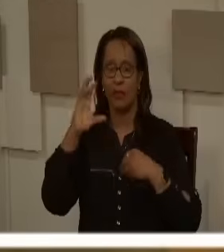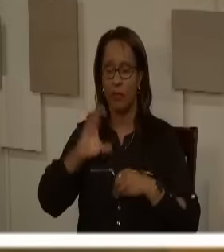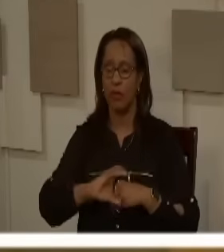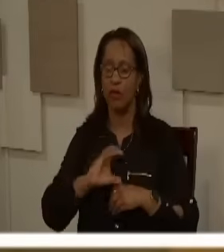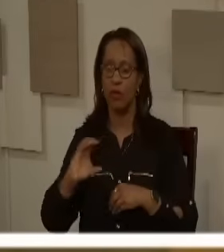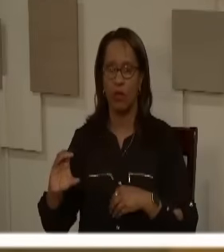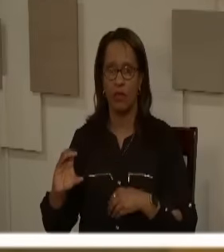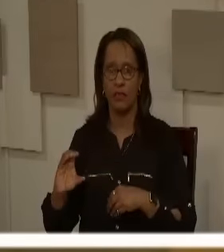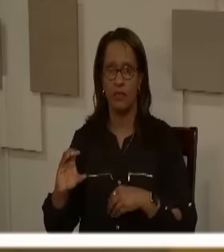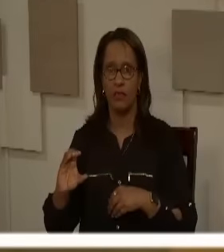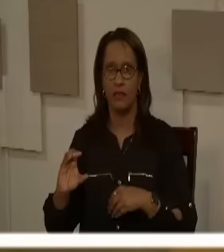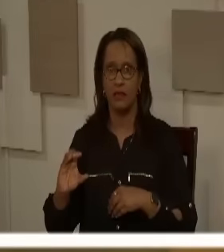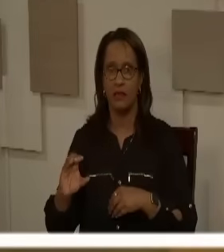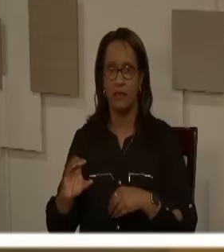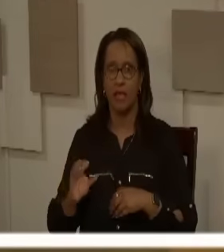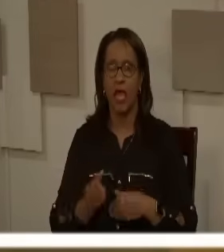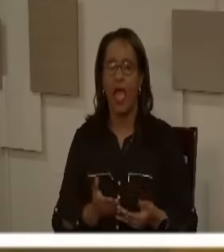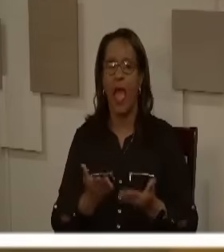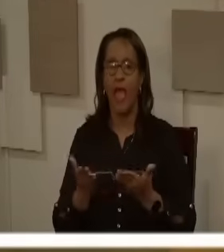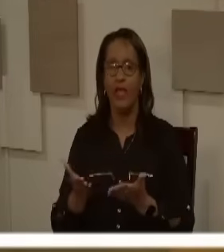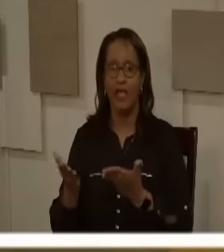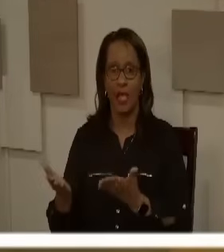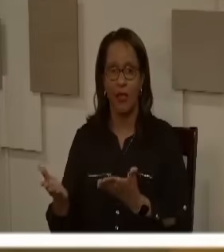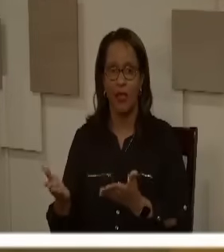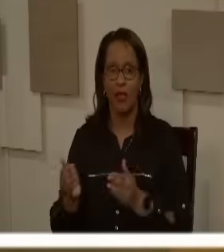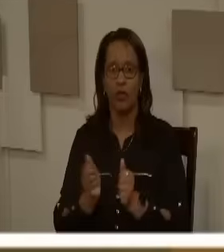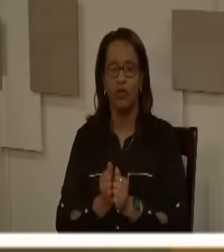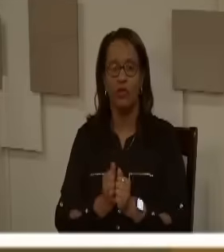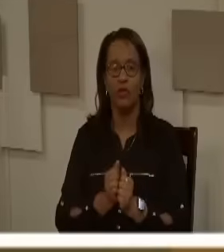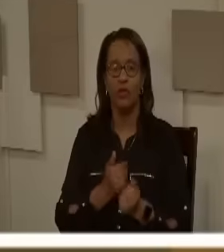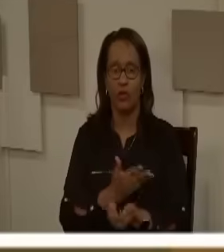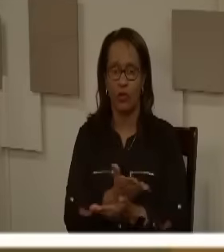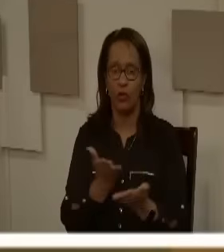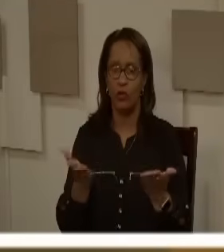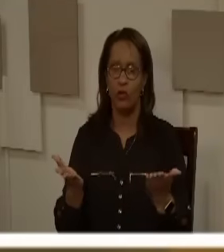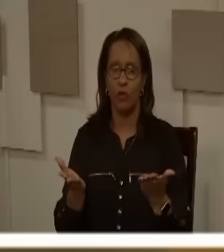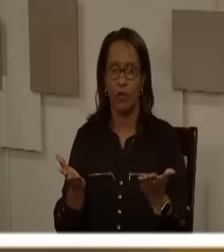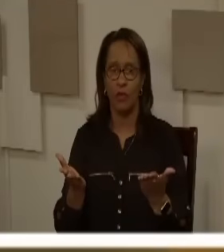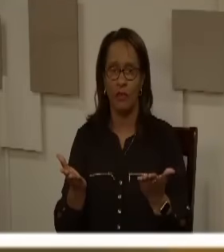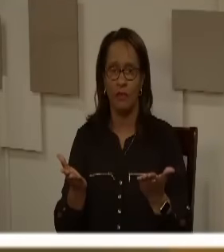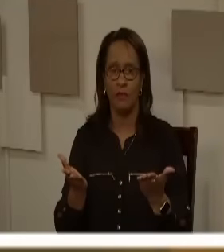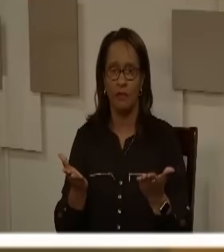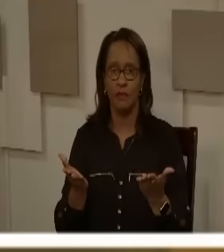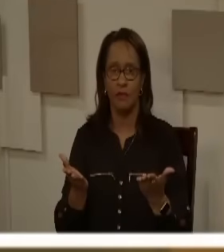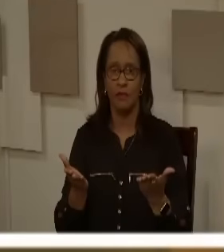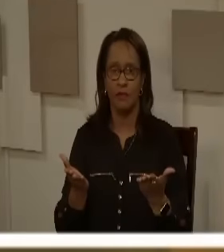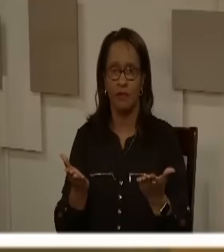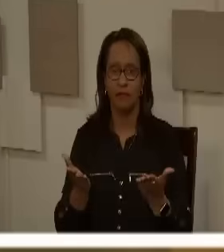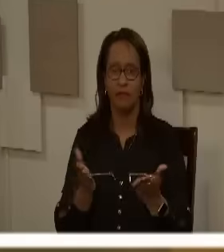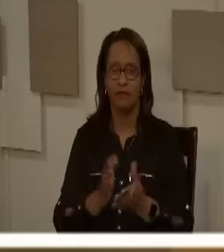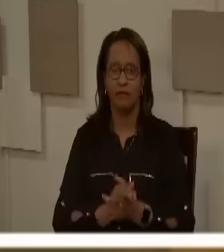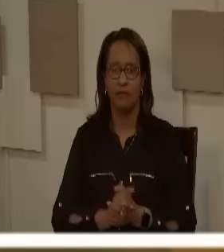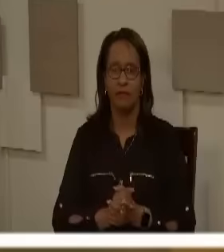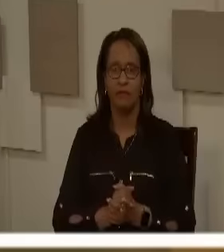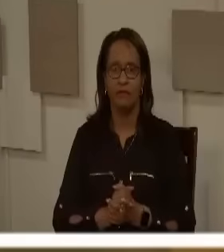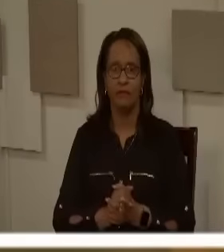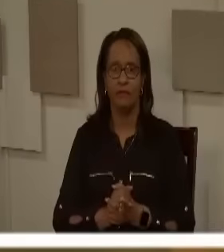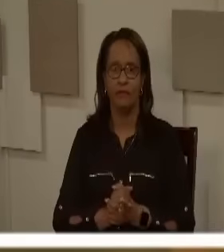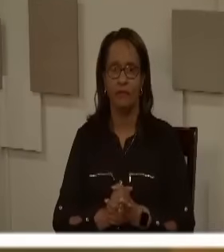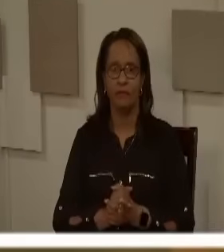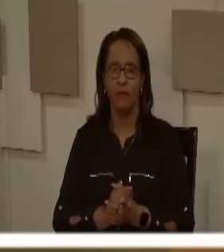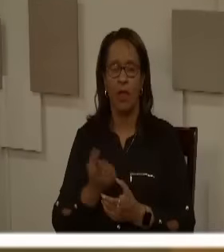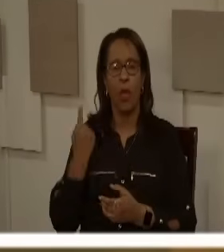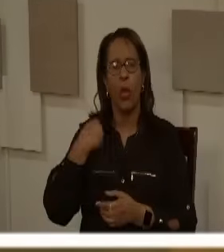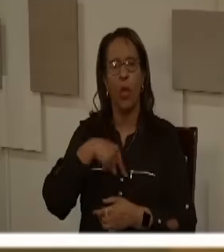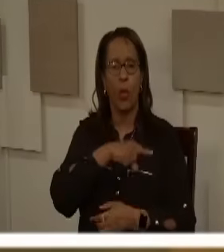Because what is a human wired to do? To preserve their life. That's what we're wired to do, to preserve our life.